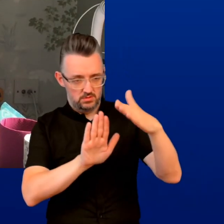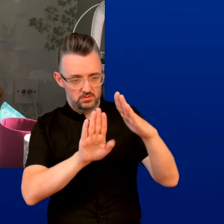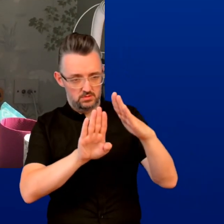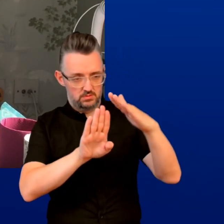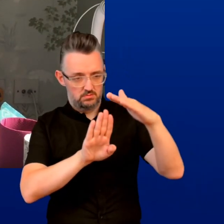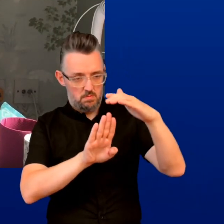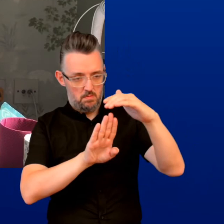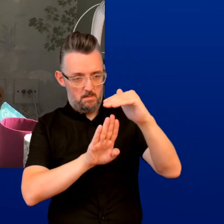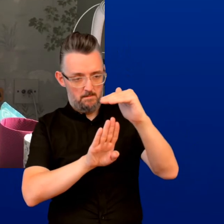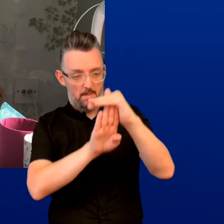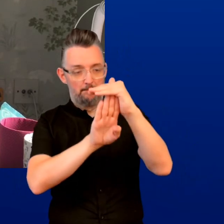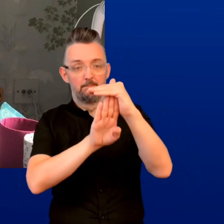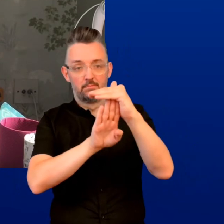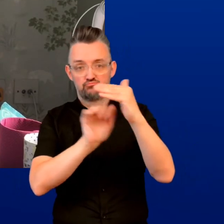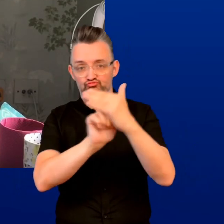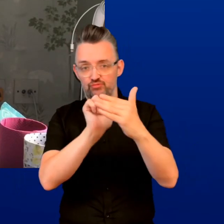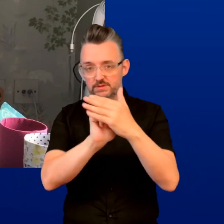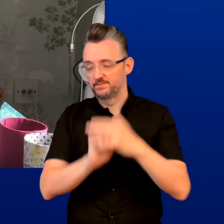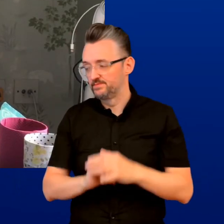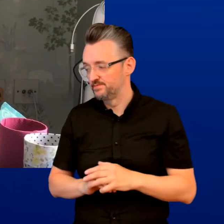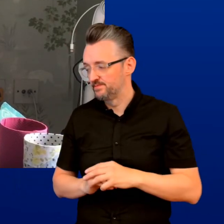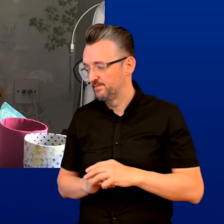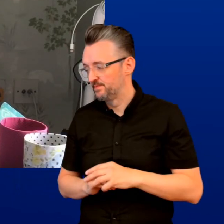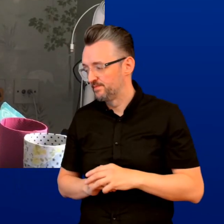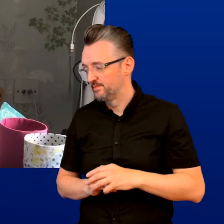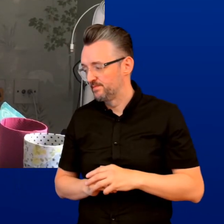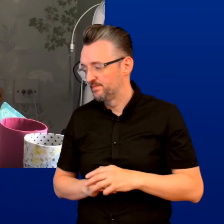as much, as good as you can get it.